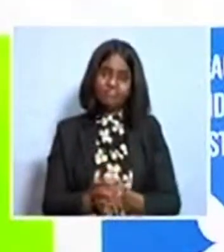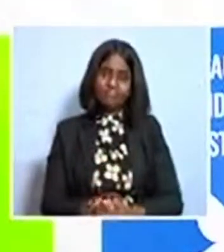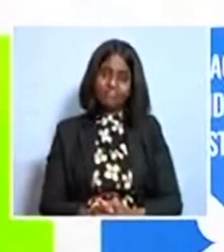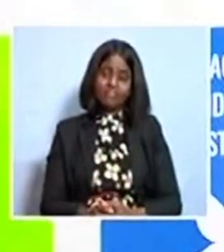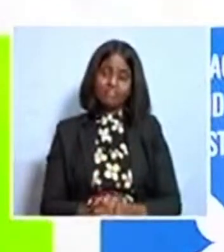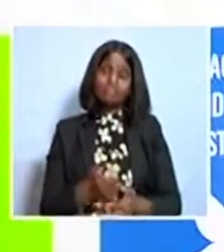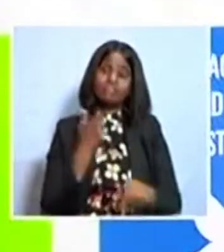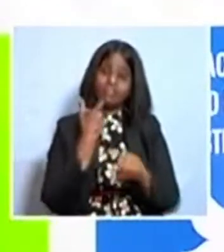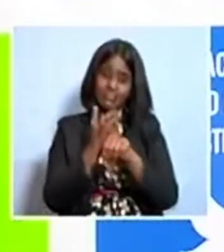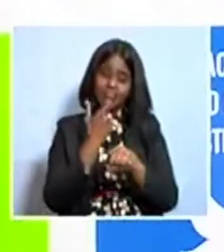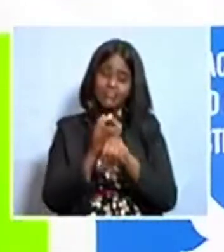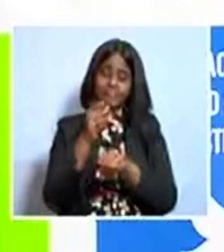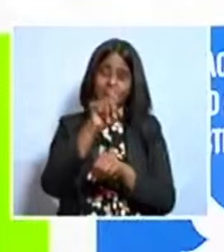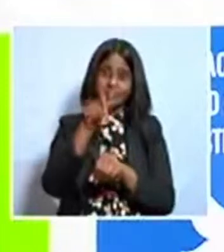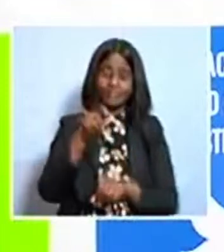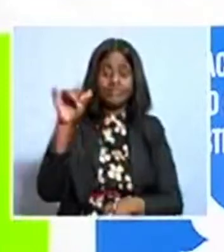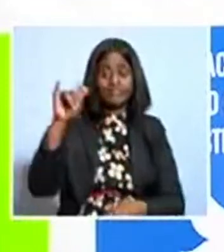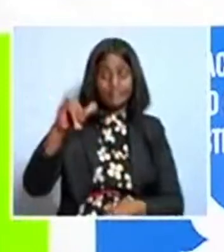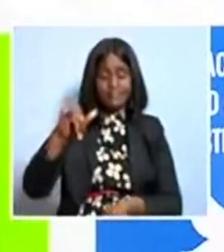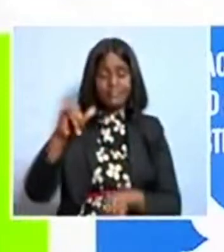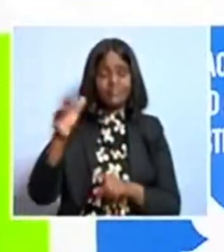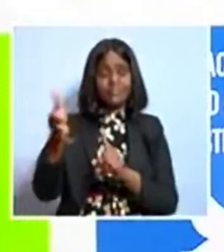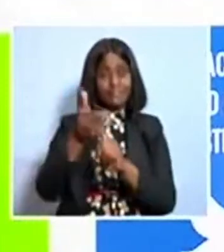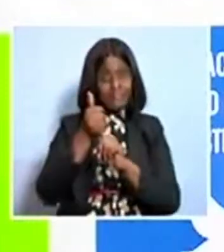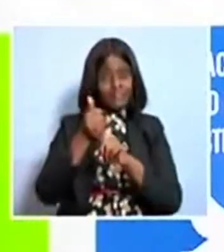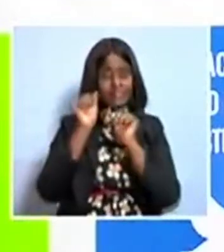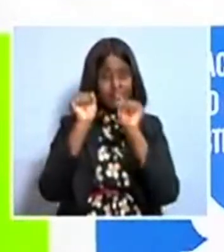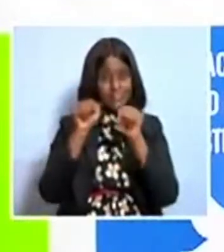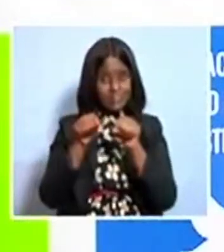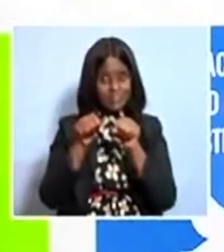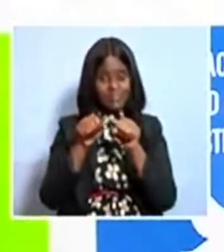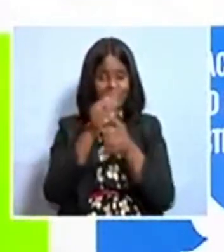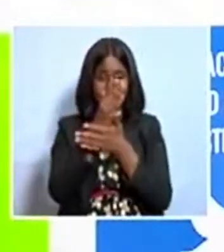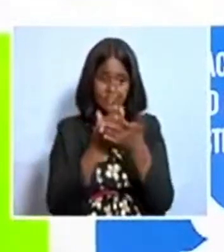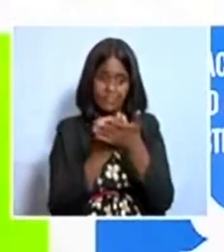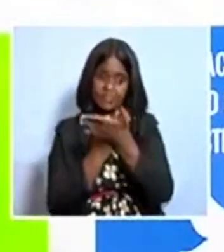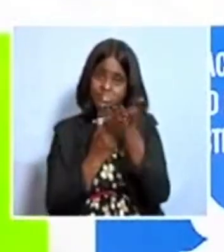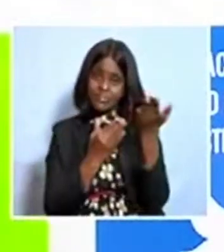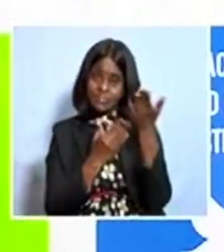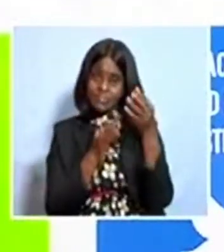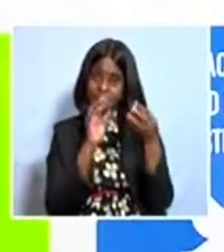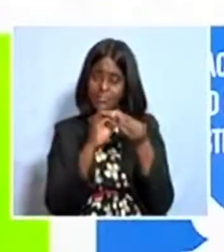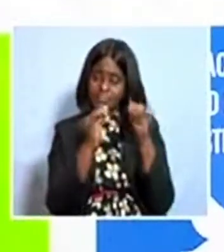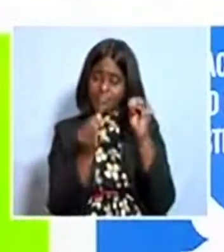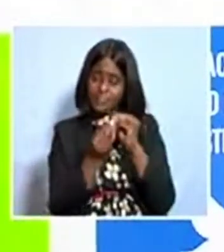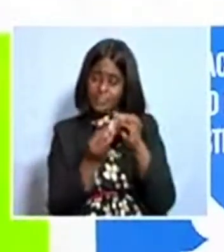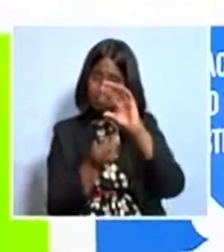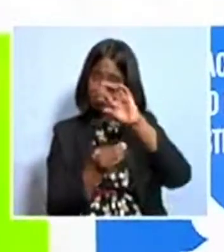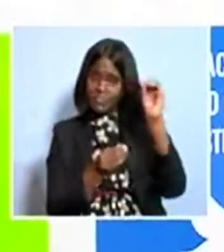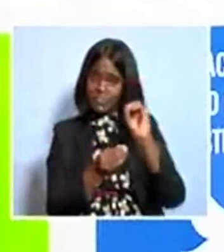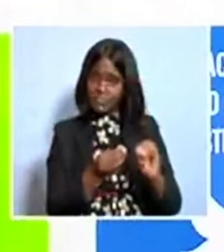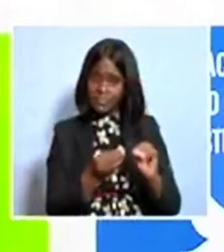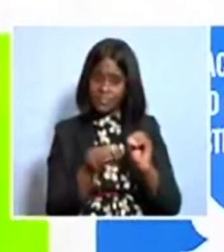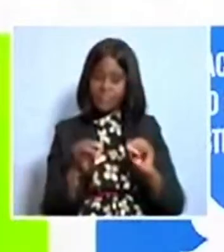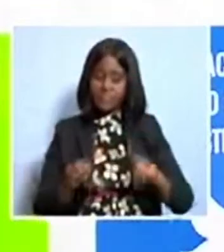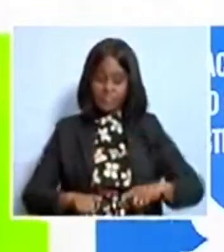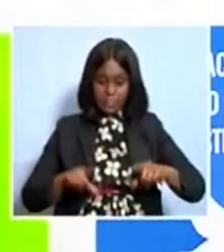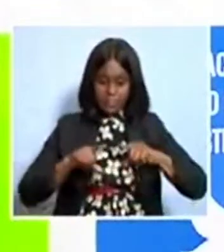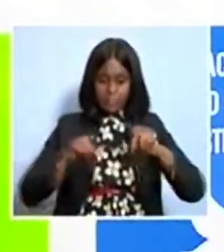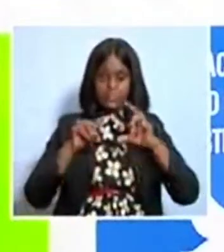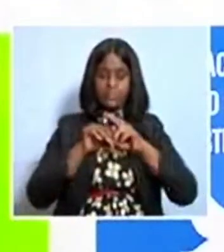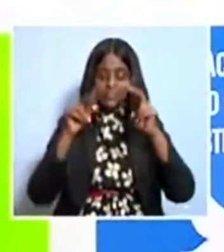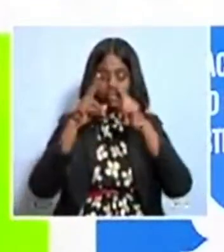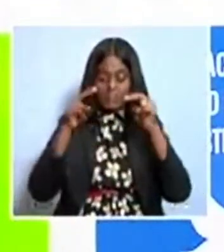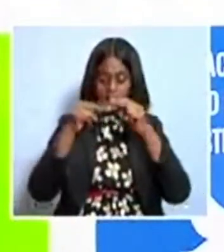It's a tough question. Yes, it's attainable, but when you look at some of our key figures, like the percentage of our population living in rural,